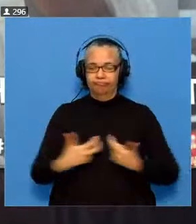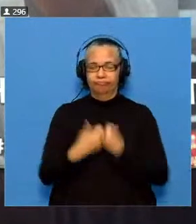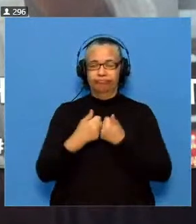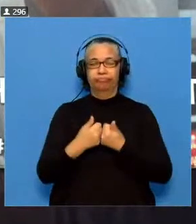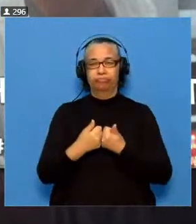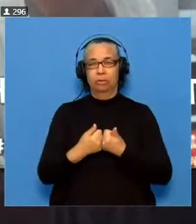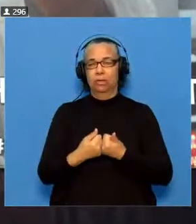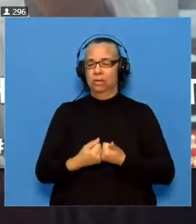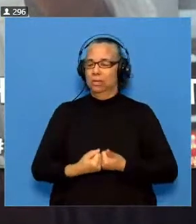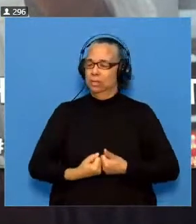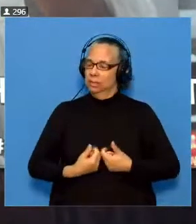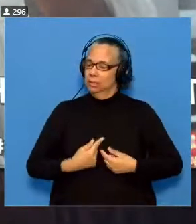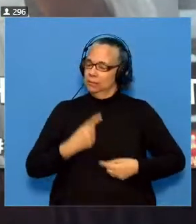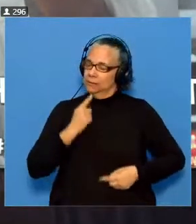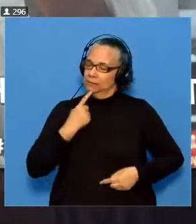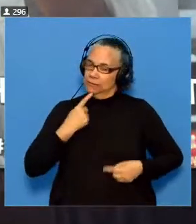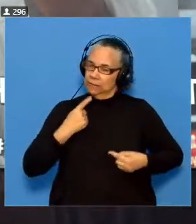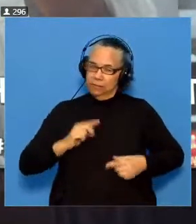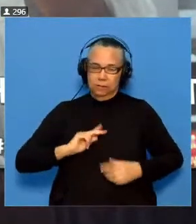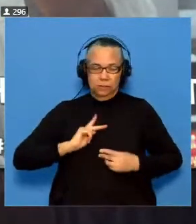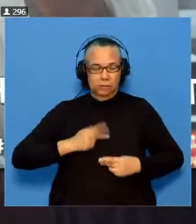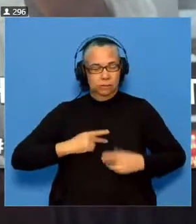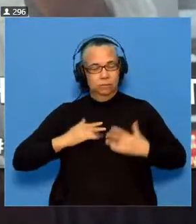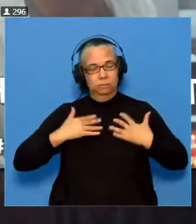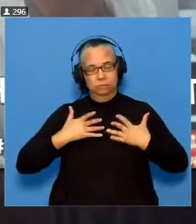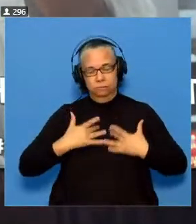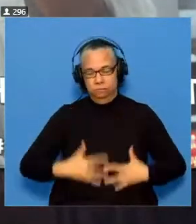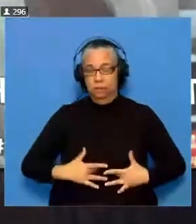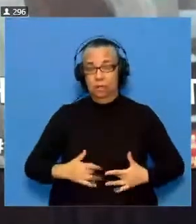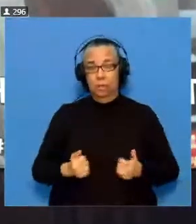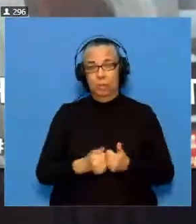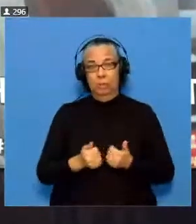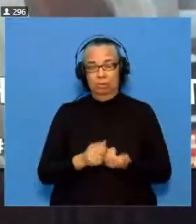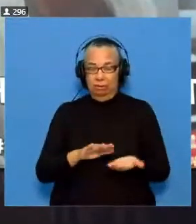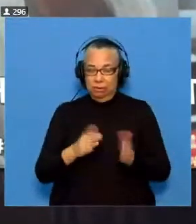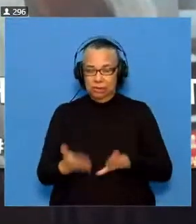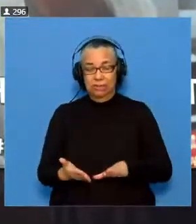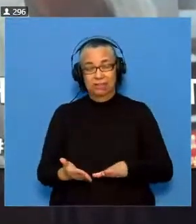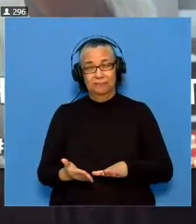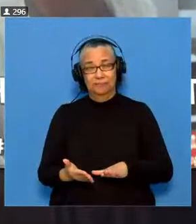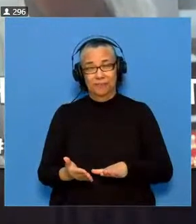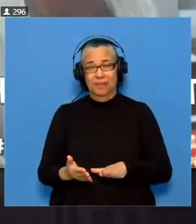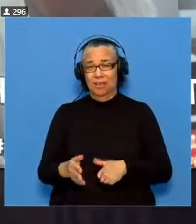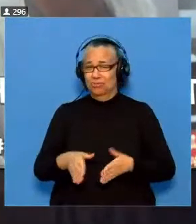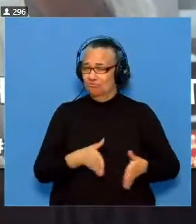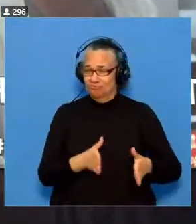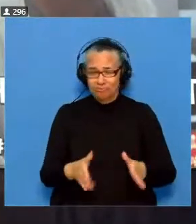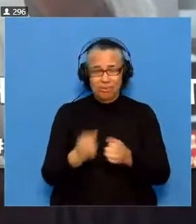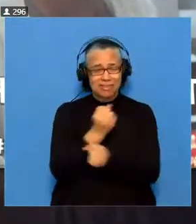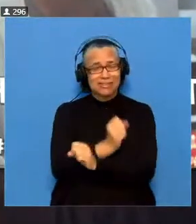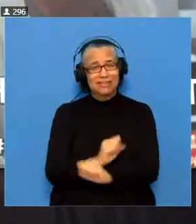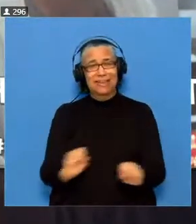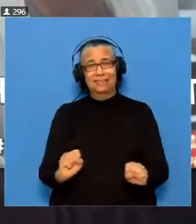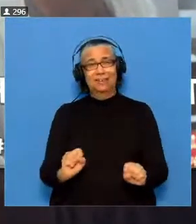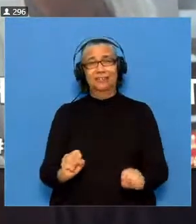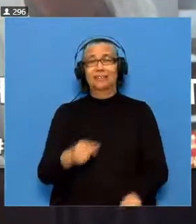fatality. As a country, we need to be aware that road safety is a public safety